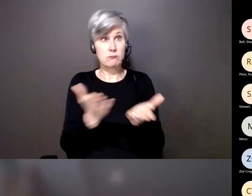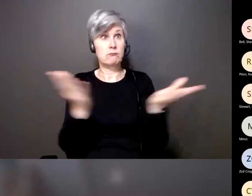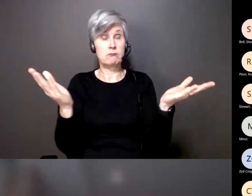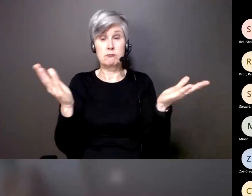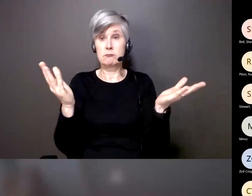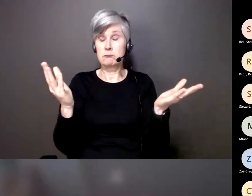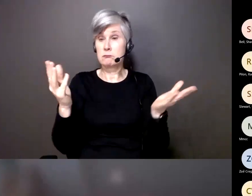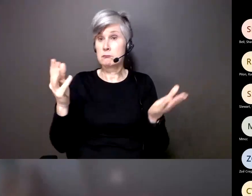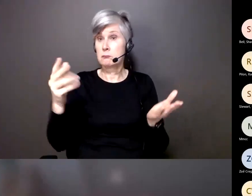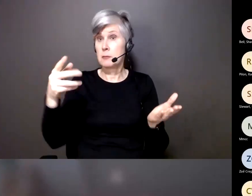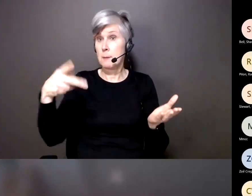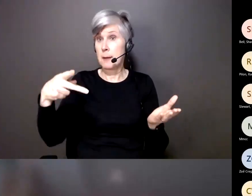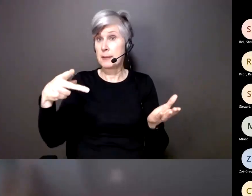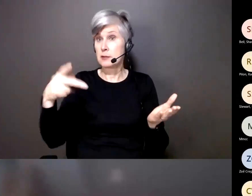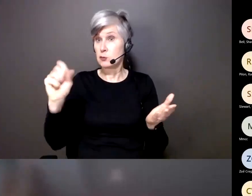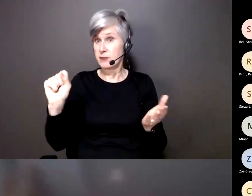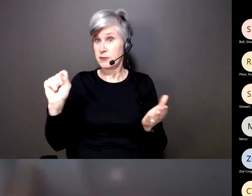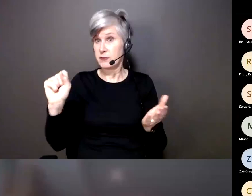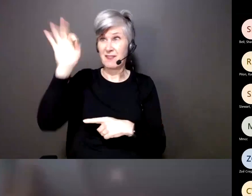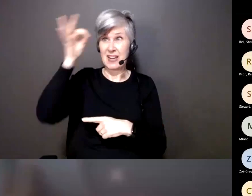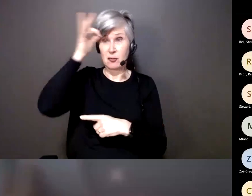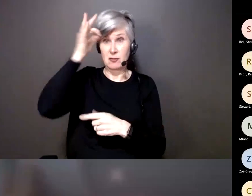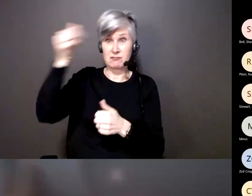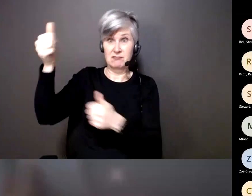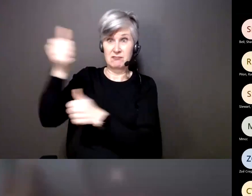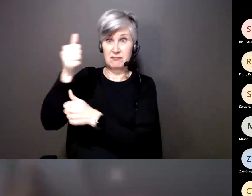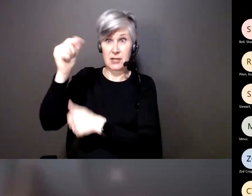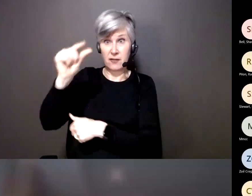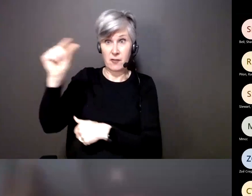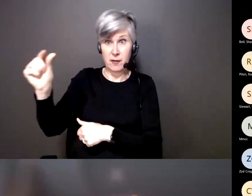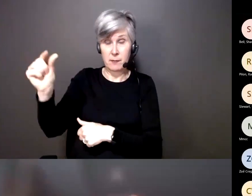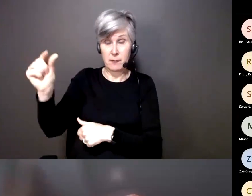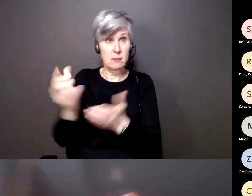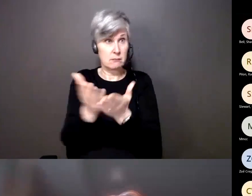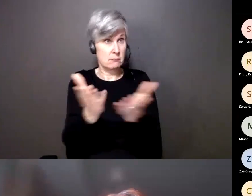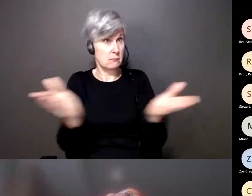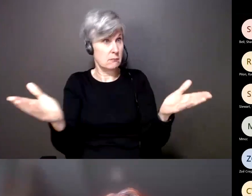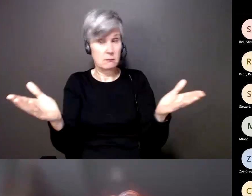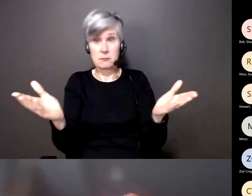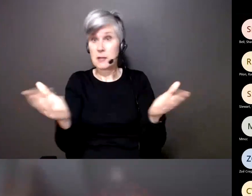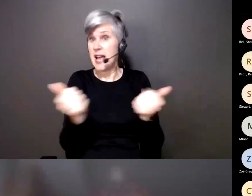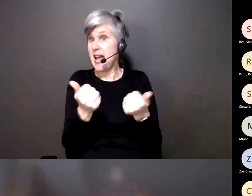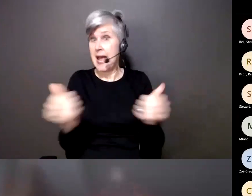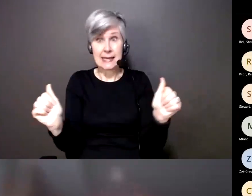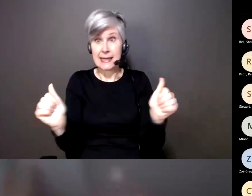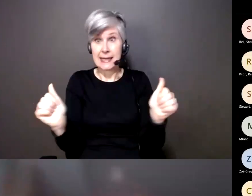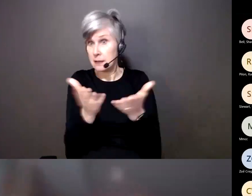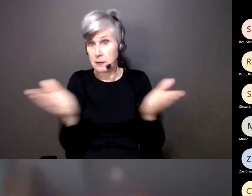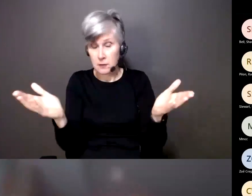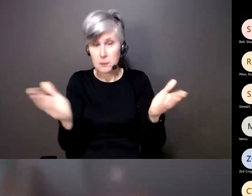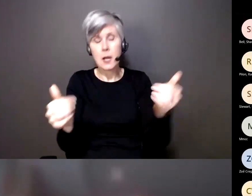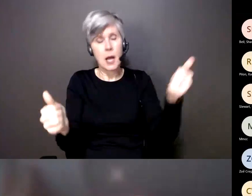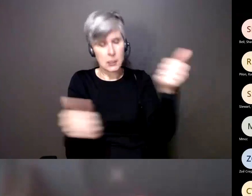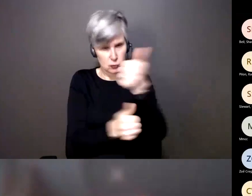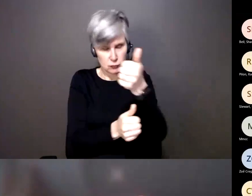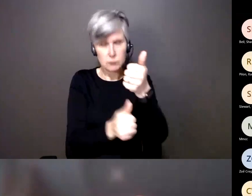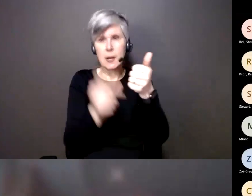service that is subject to the Accessible Canada Act, so as the Government of Canada, we are subject to the